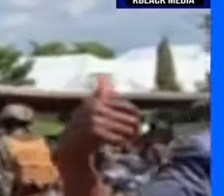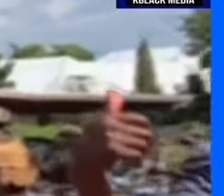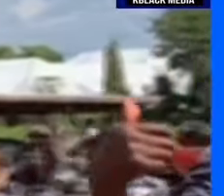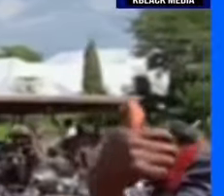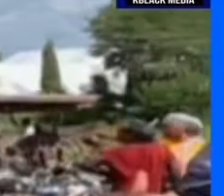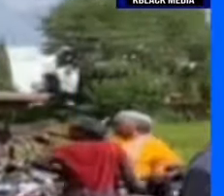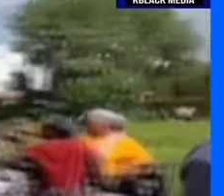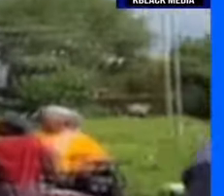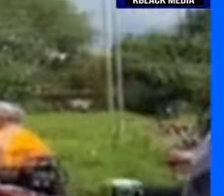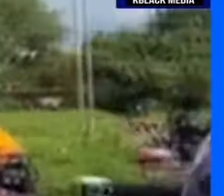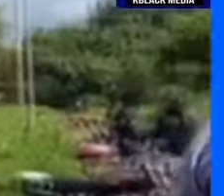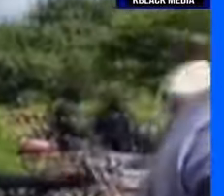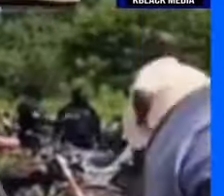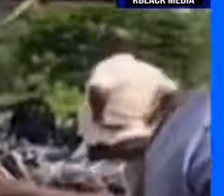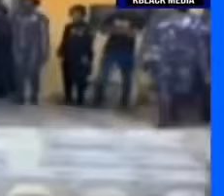ruling party.